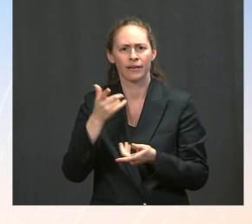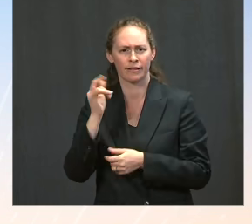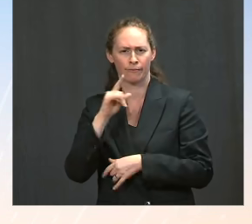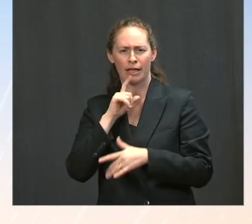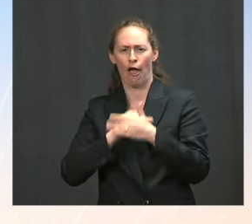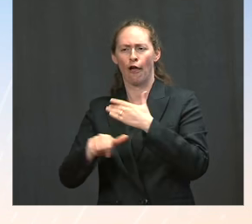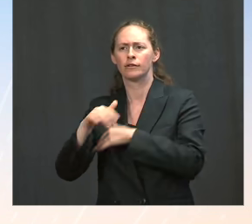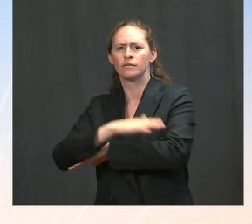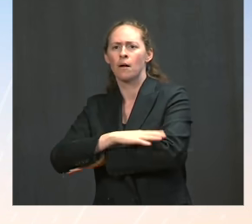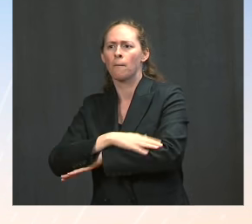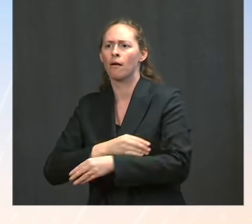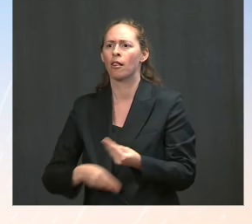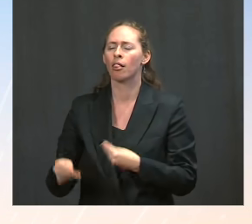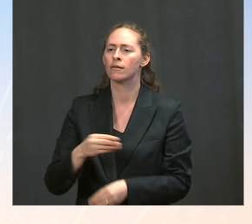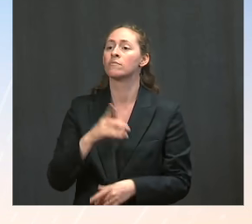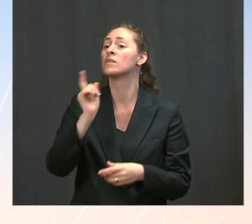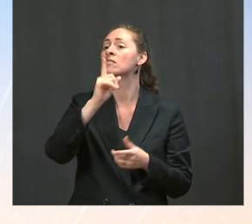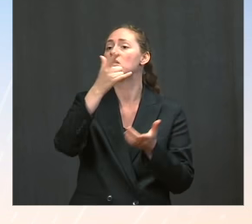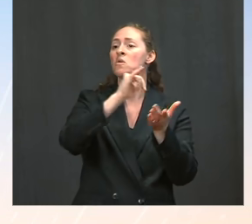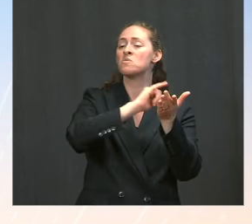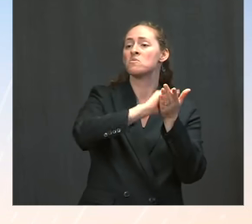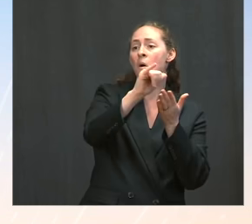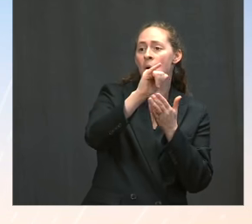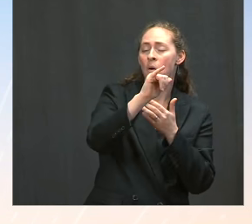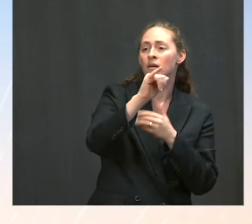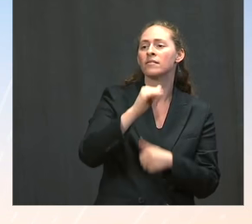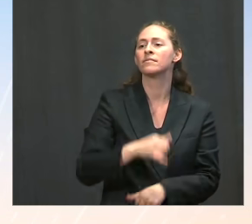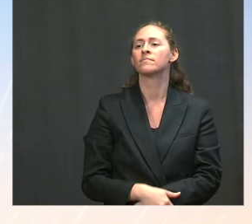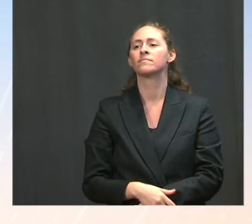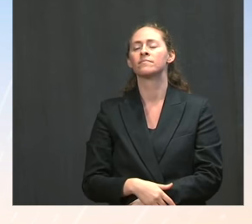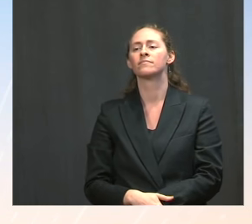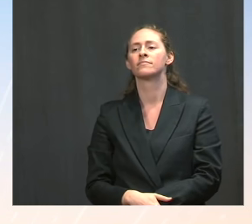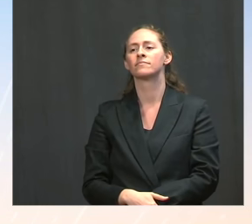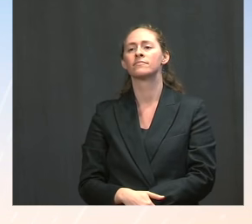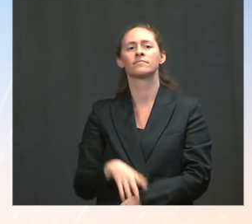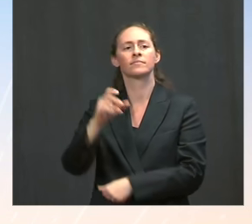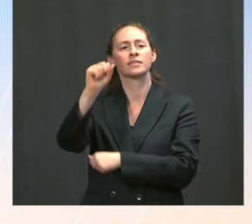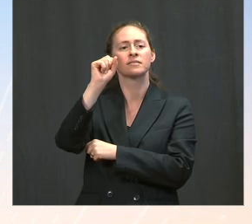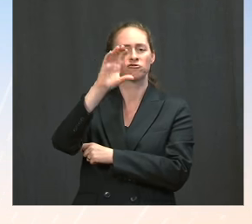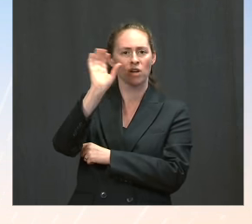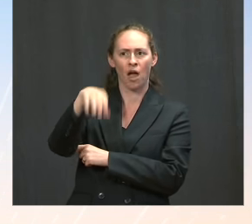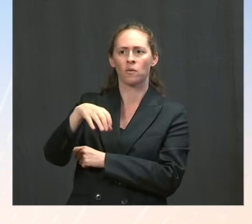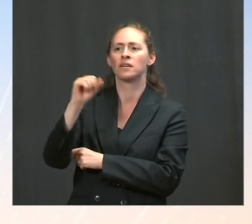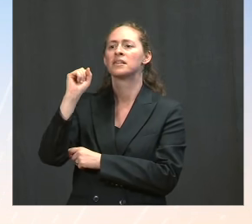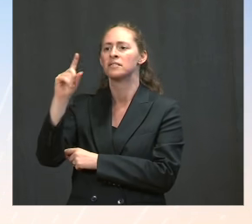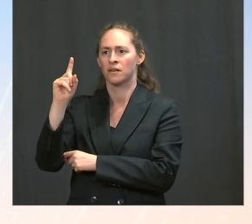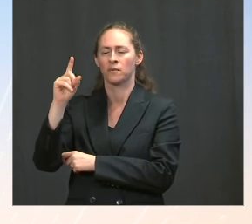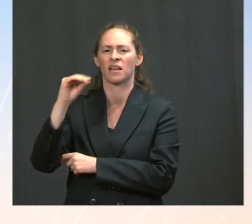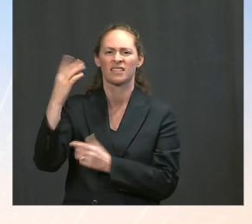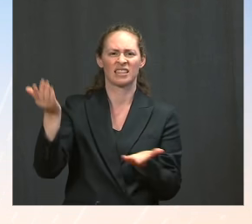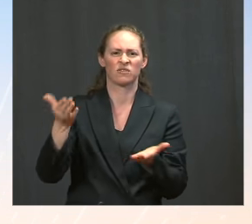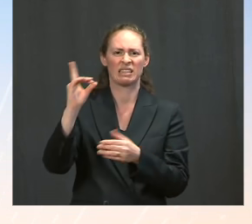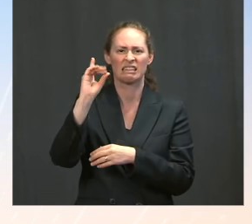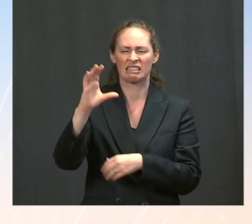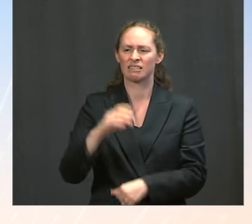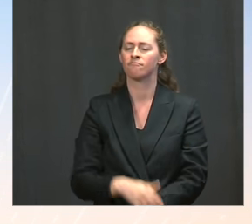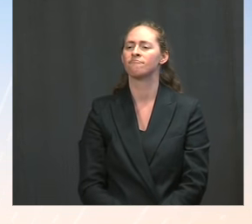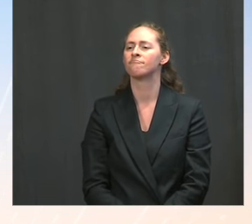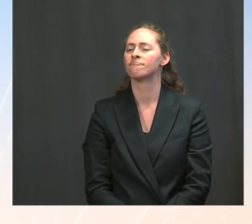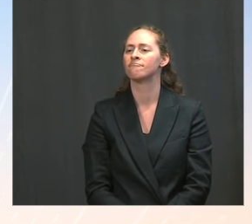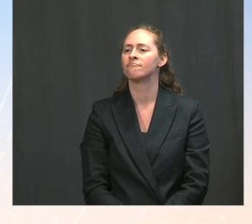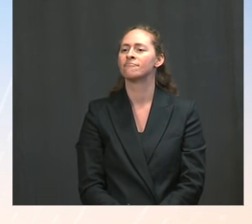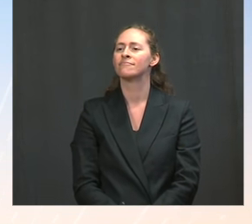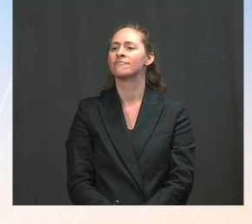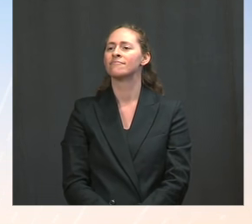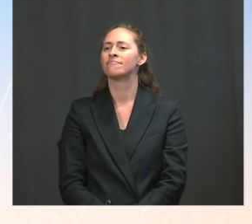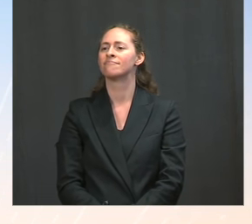Francisco Bay Area, Sacramento region, and Washington, D.C. And this is part of the administration's comprehensive crime reduction strategy